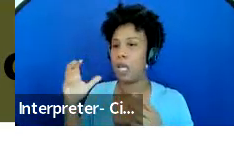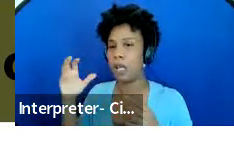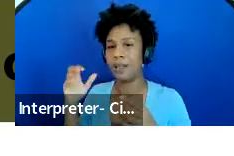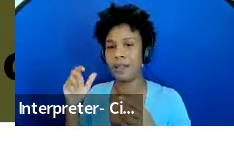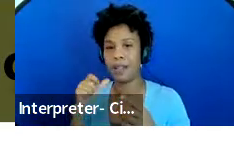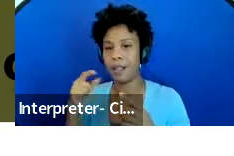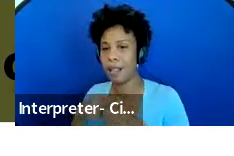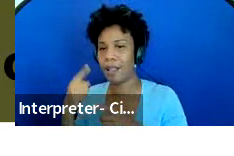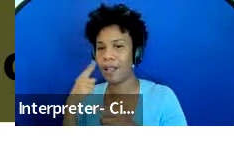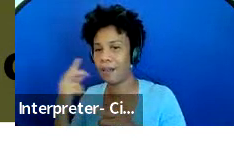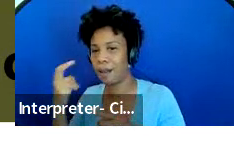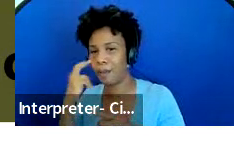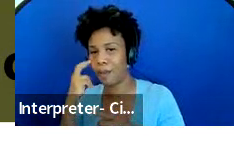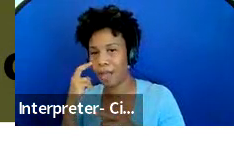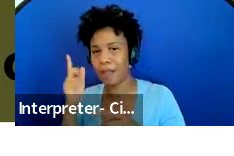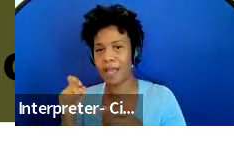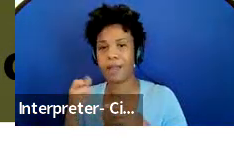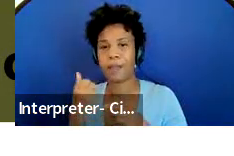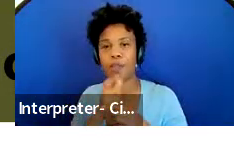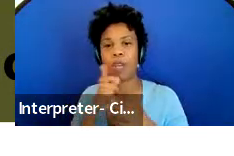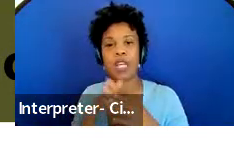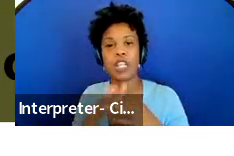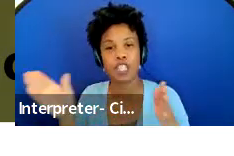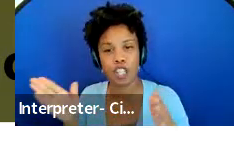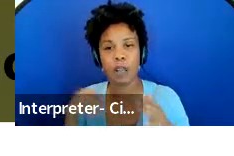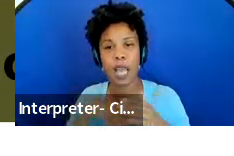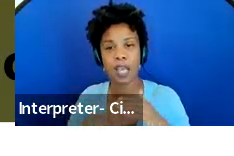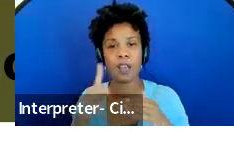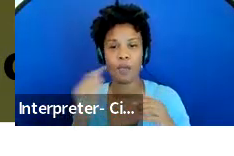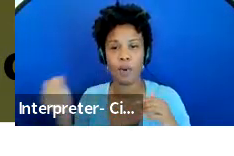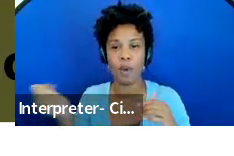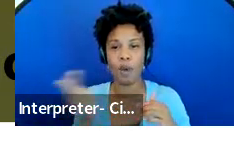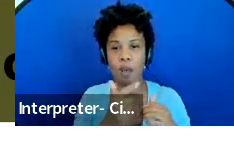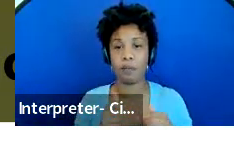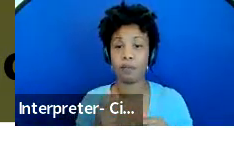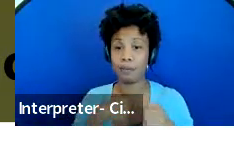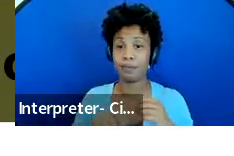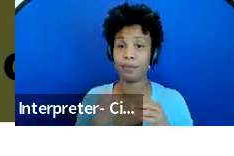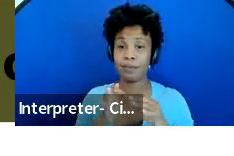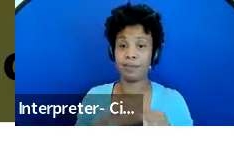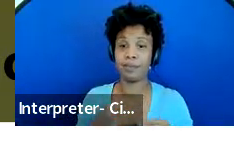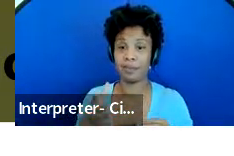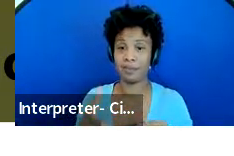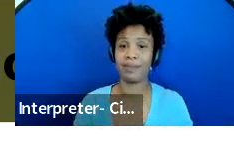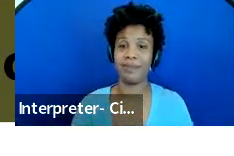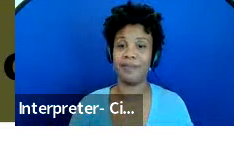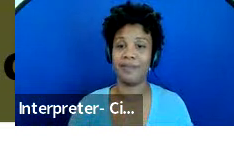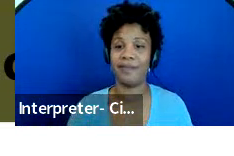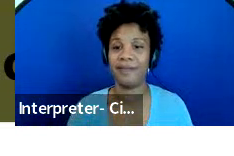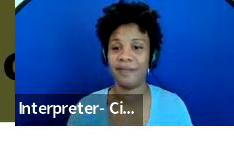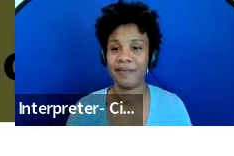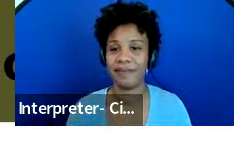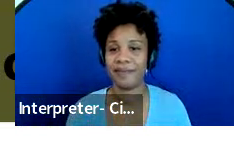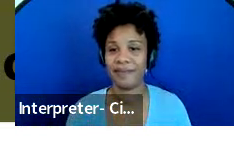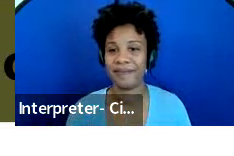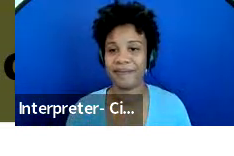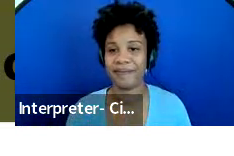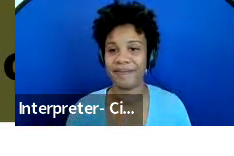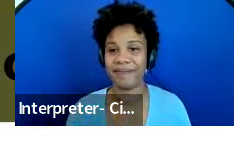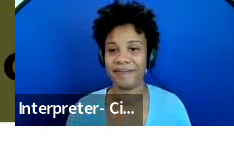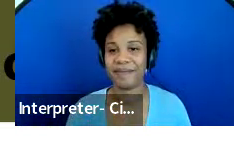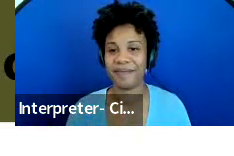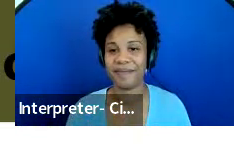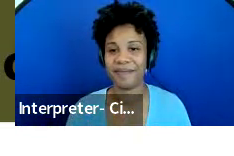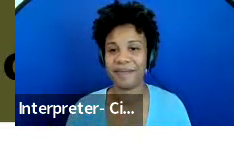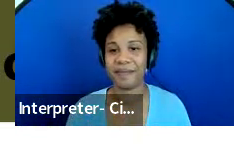access. In terms of awareness as a disability-specific accommodation, staff had a general notion that